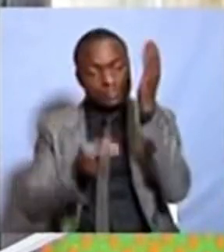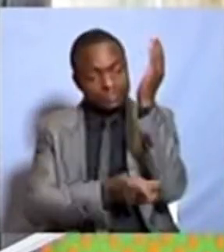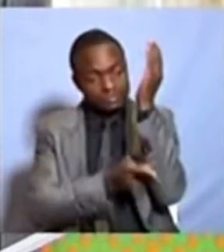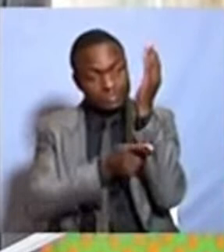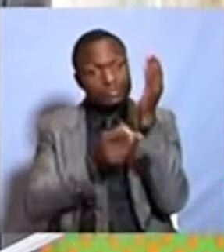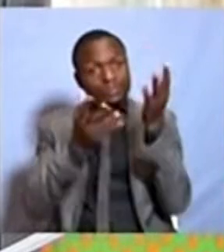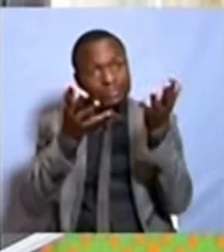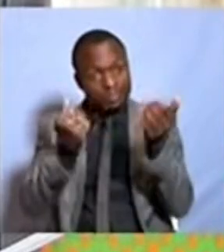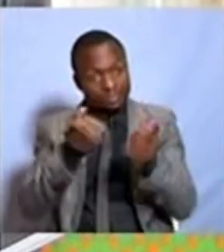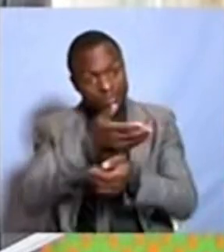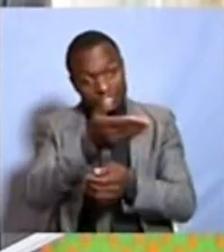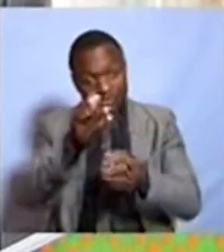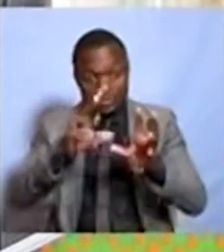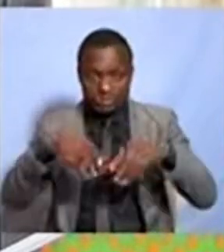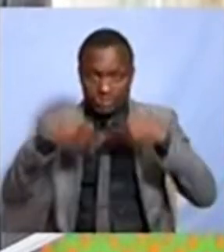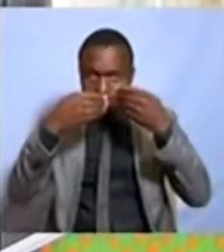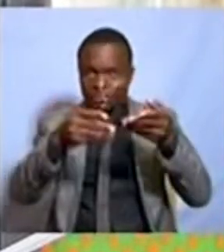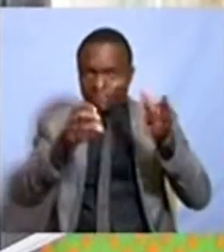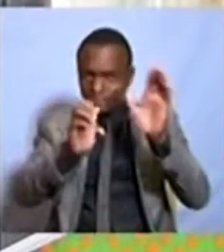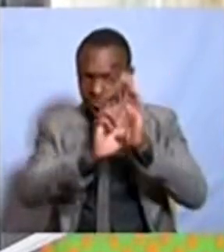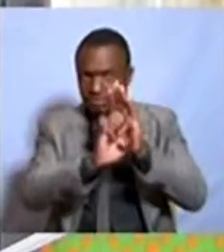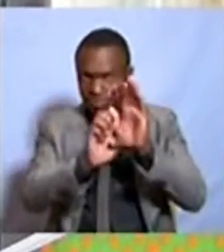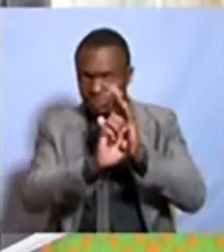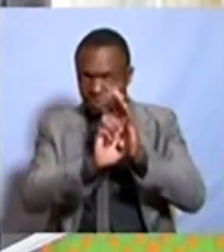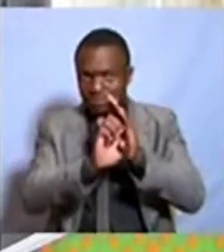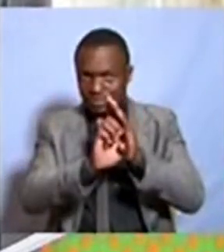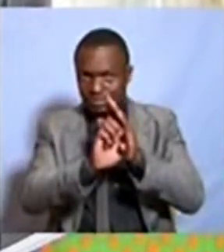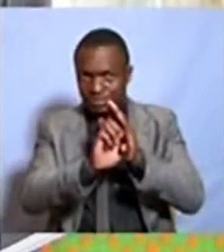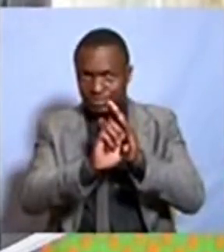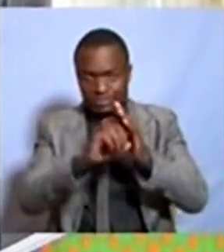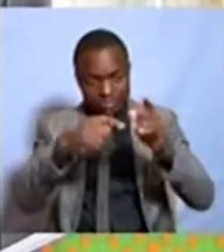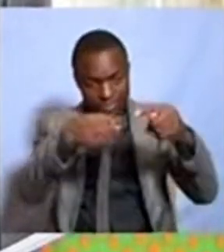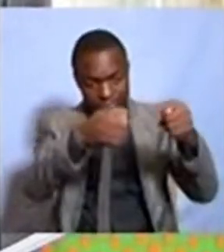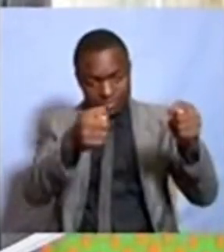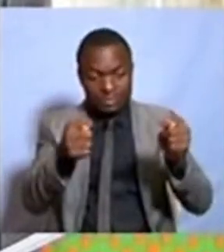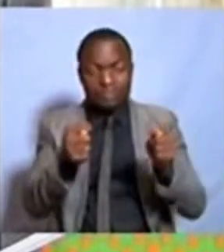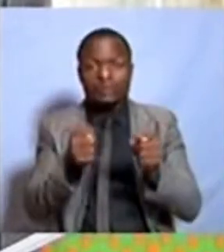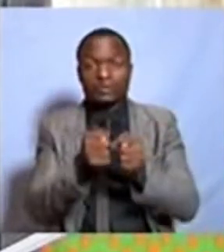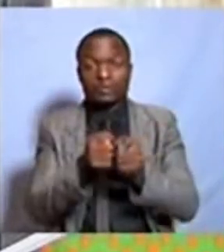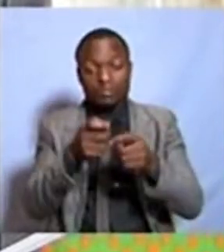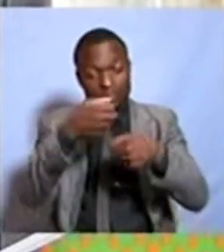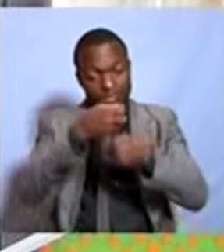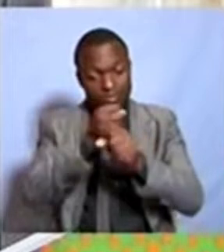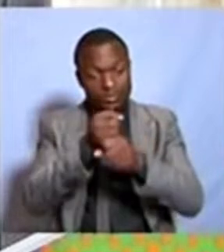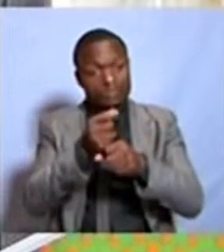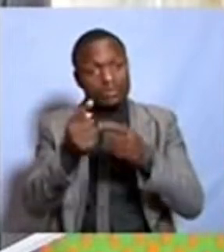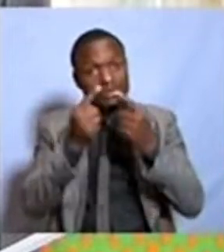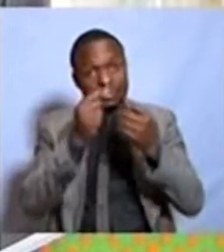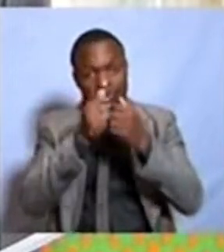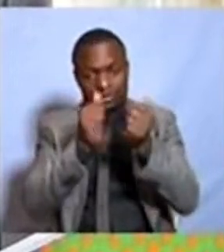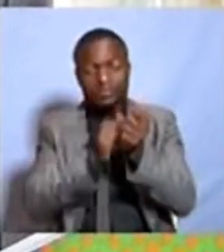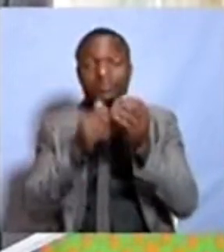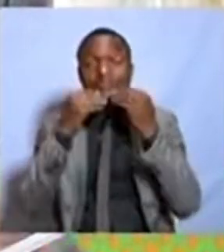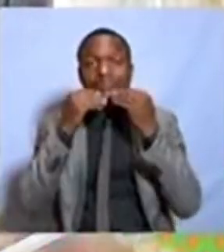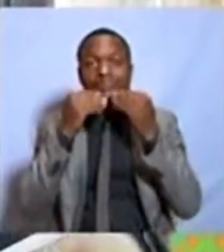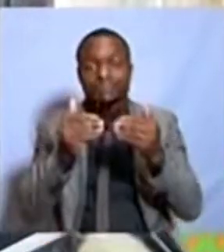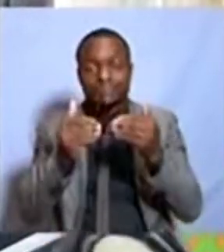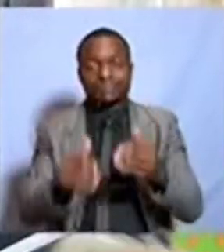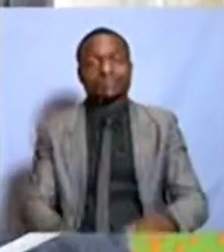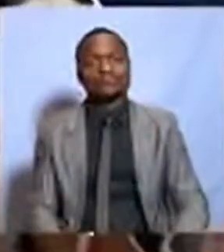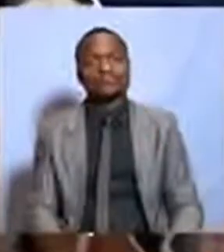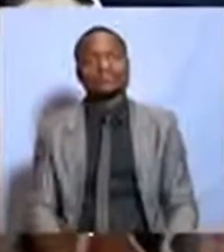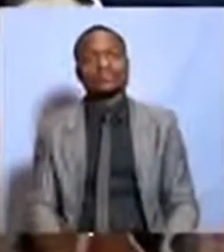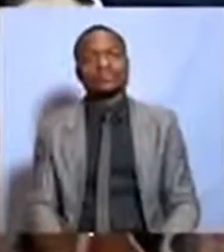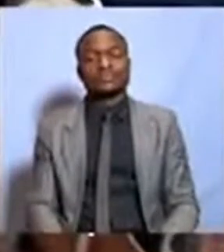I just want you to give an example of the type of manufacturing you are trying to refer to here. I thank you.